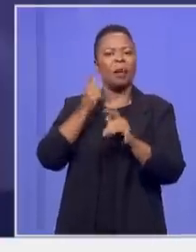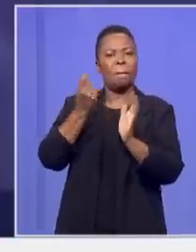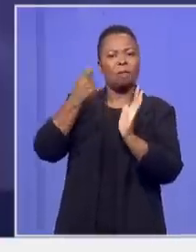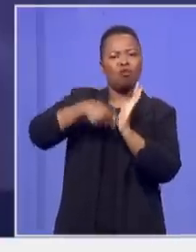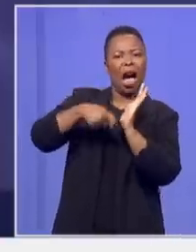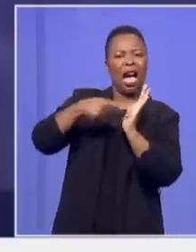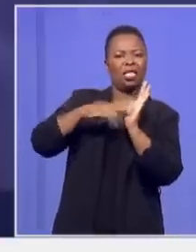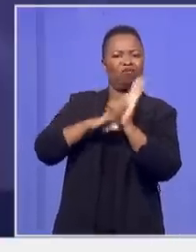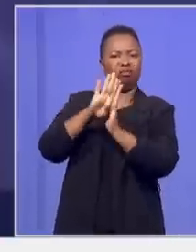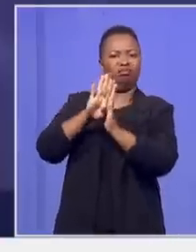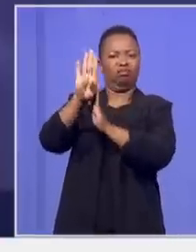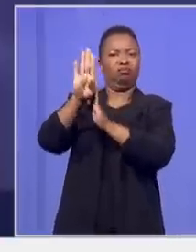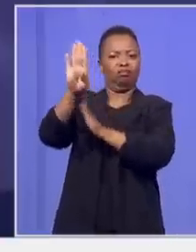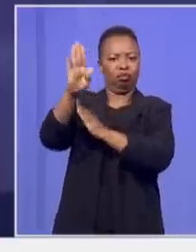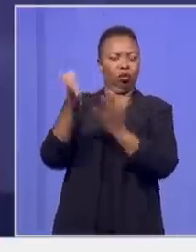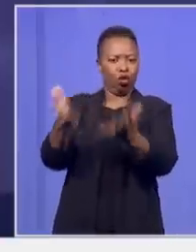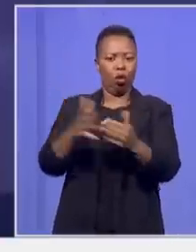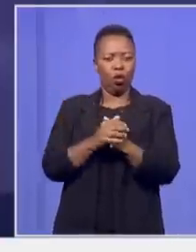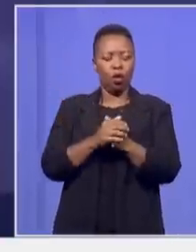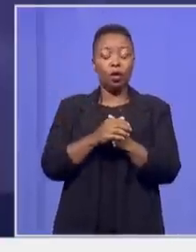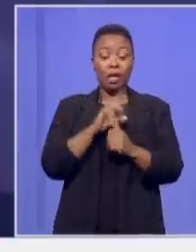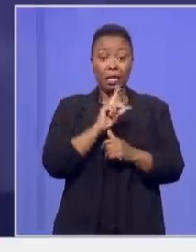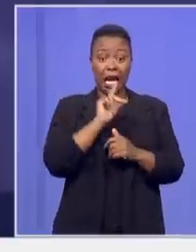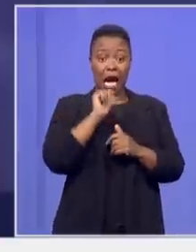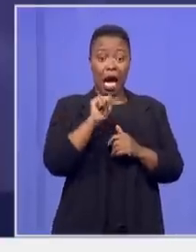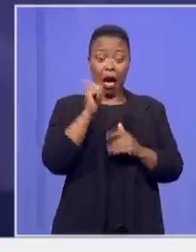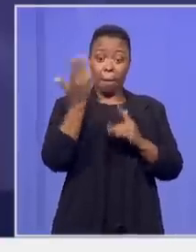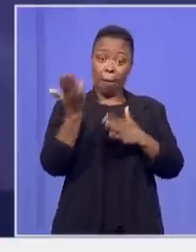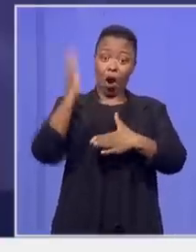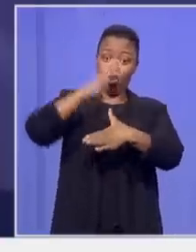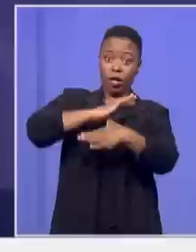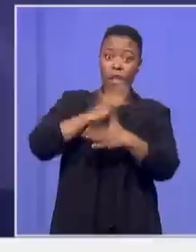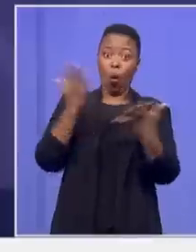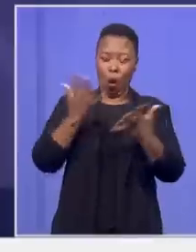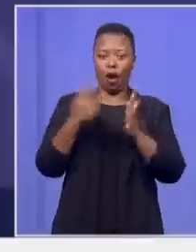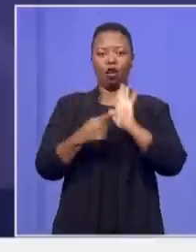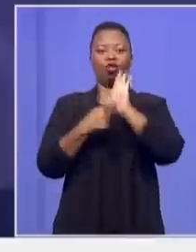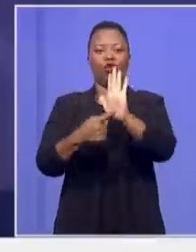shown South Africa where the DA's priorities lie.